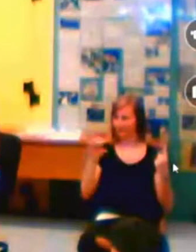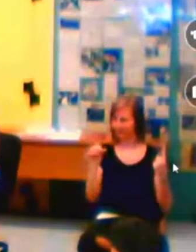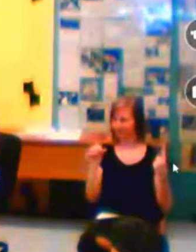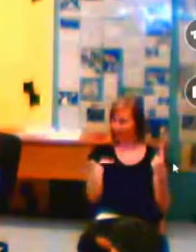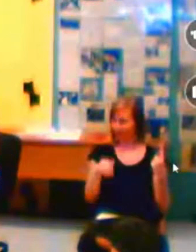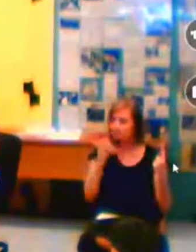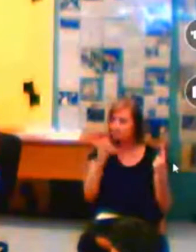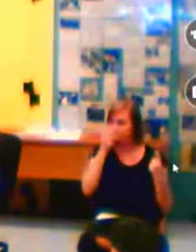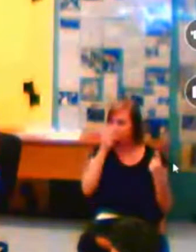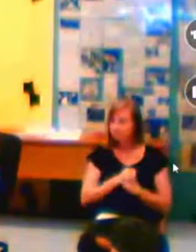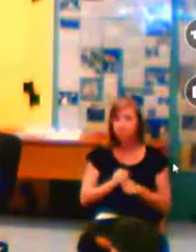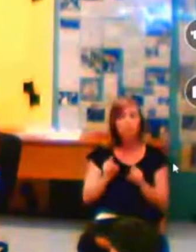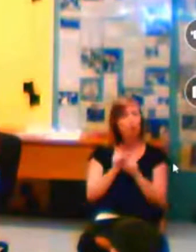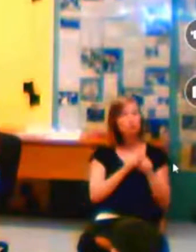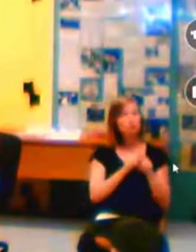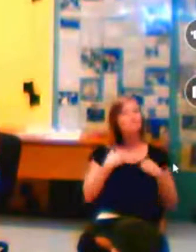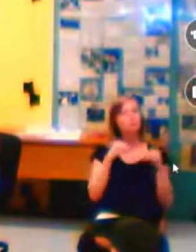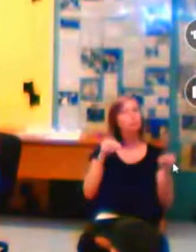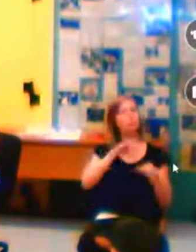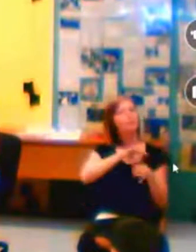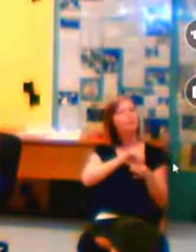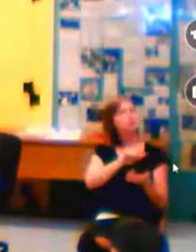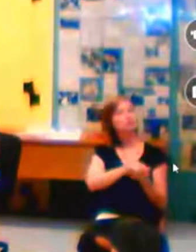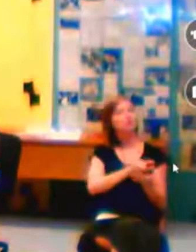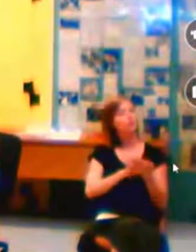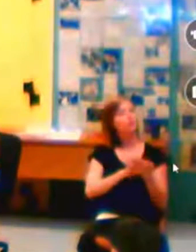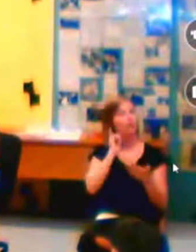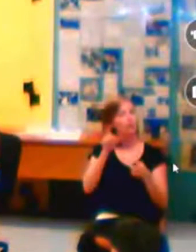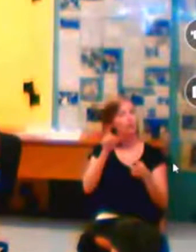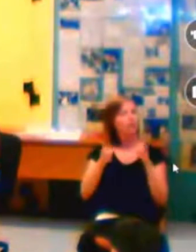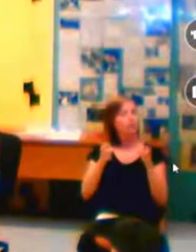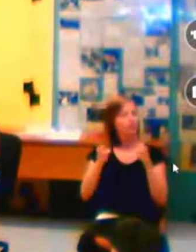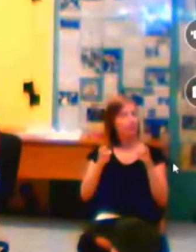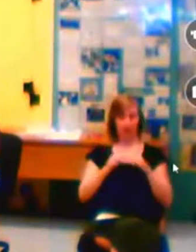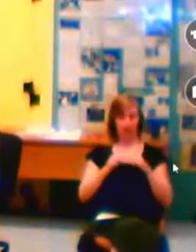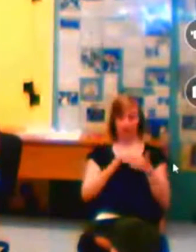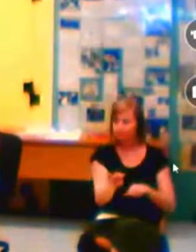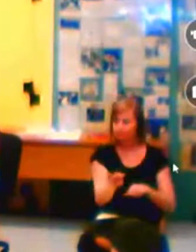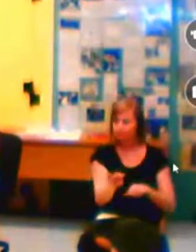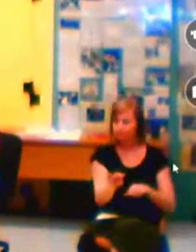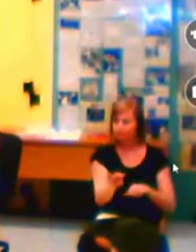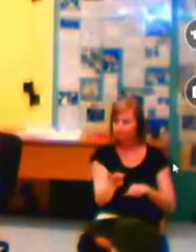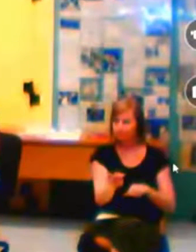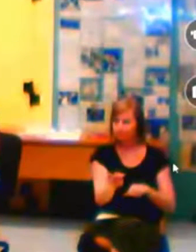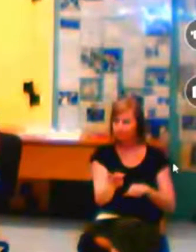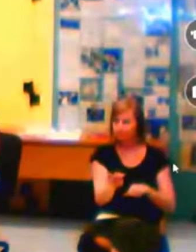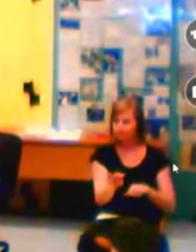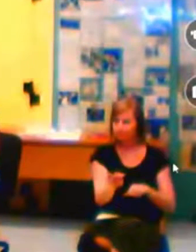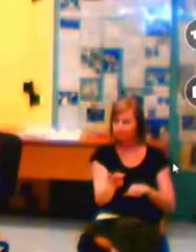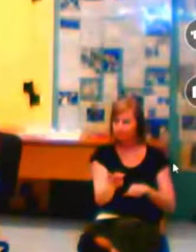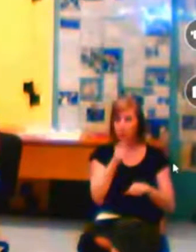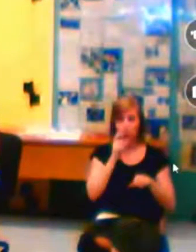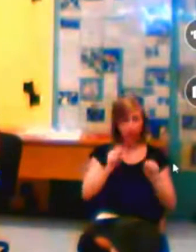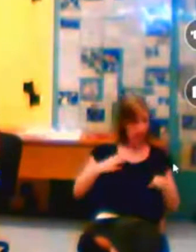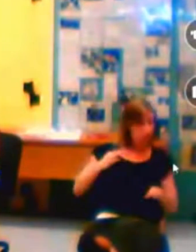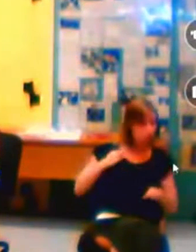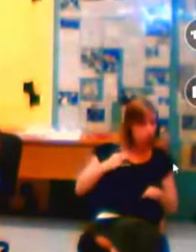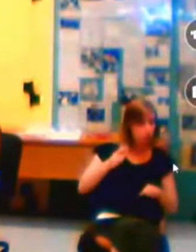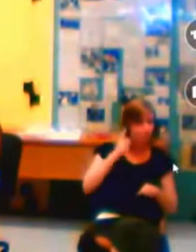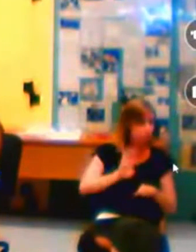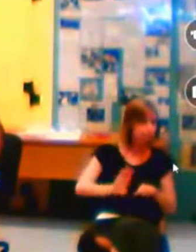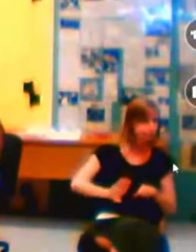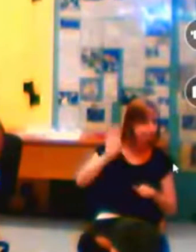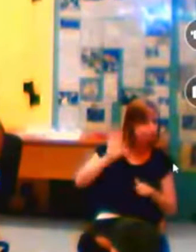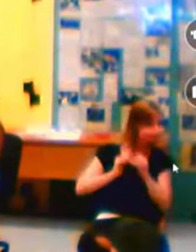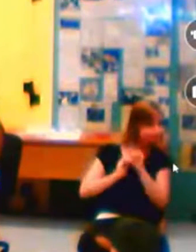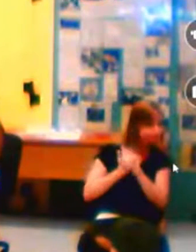this reduces your chance of having anybody represent your rights. And the other thing is, of course, is that there is no